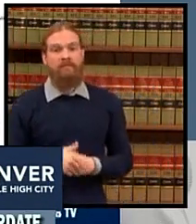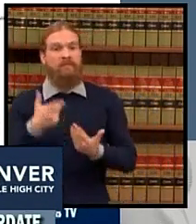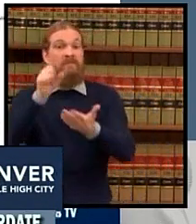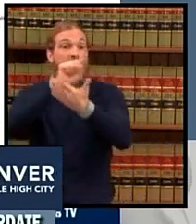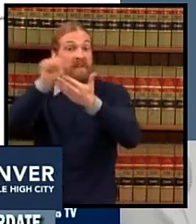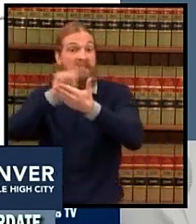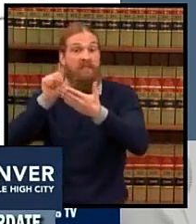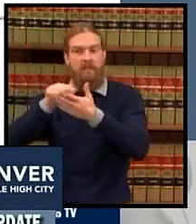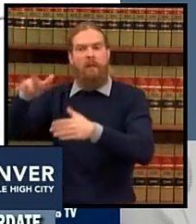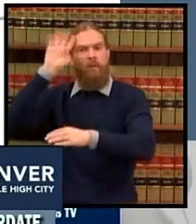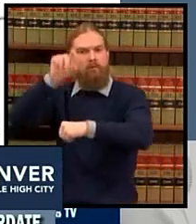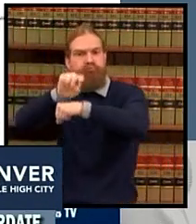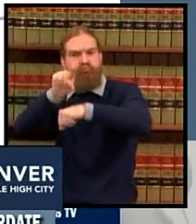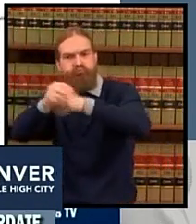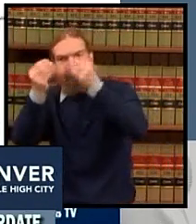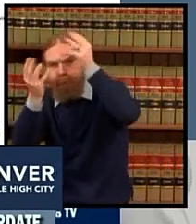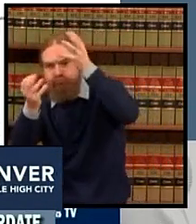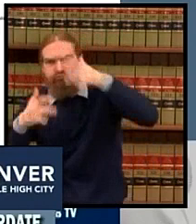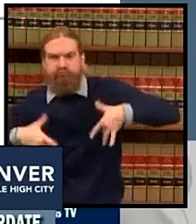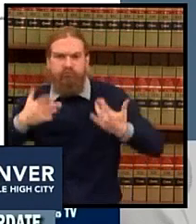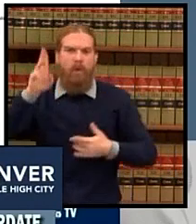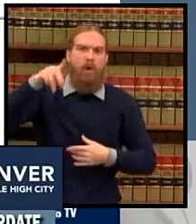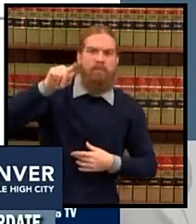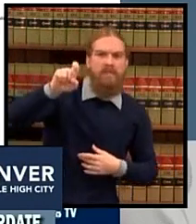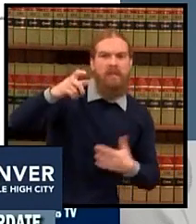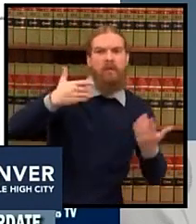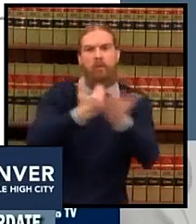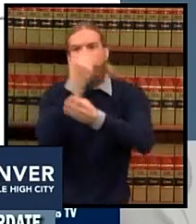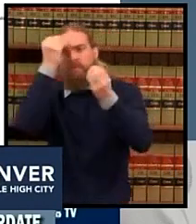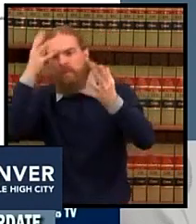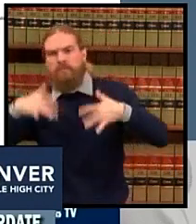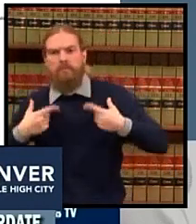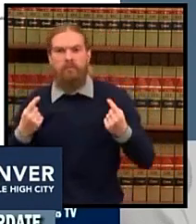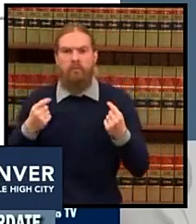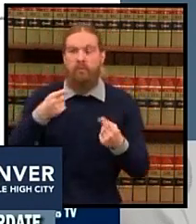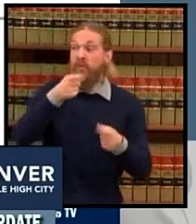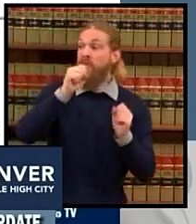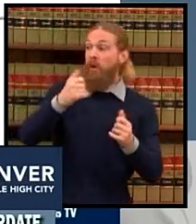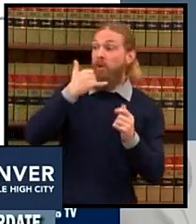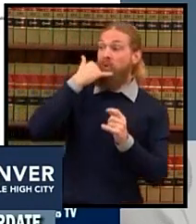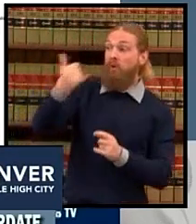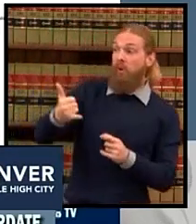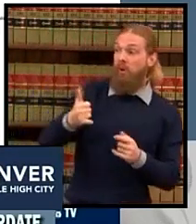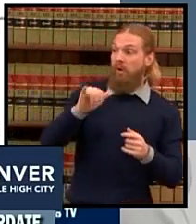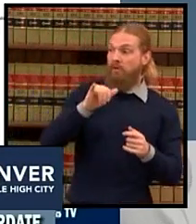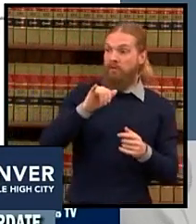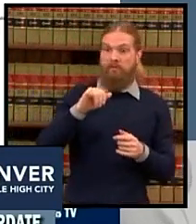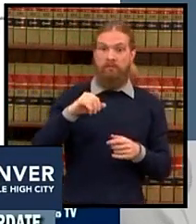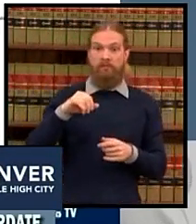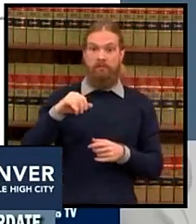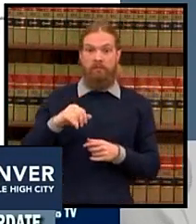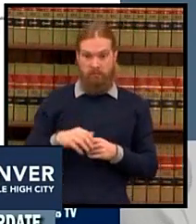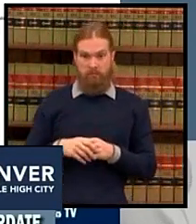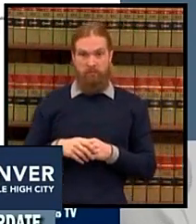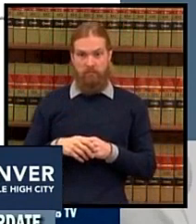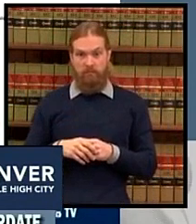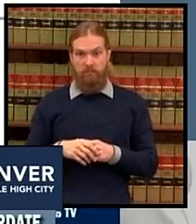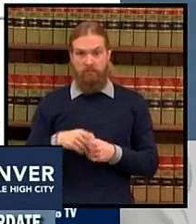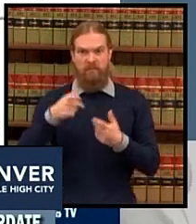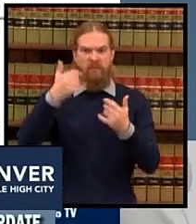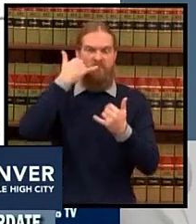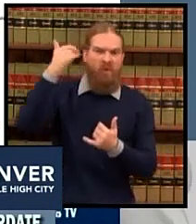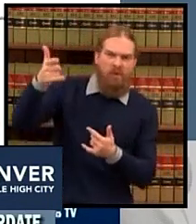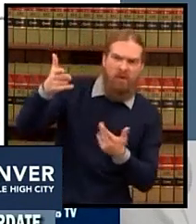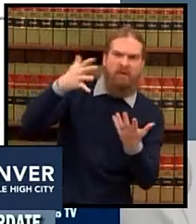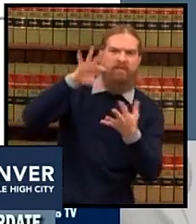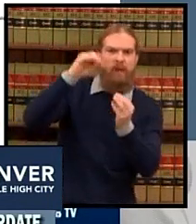to 311 and be connected with the right agency on whatever questions you might have related to this effort. Until then, we are getting there. We are